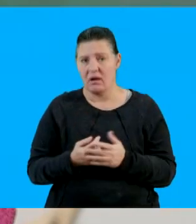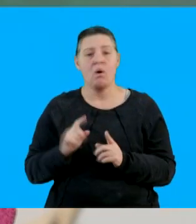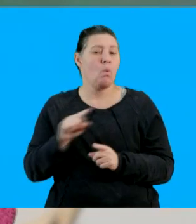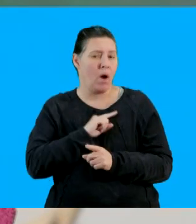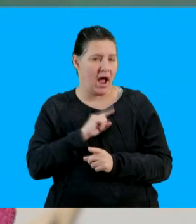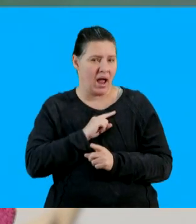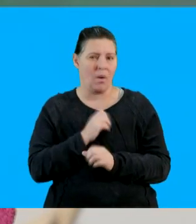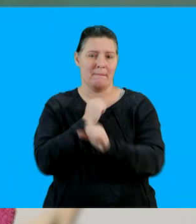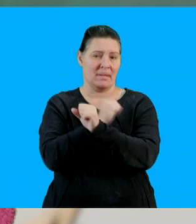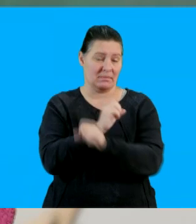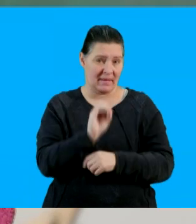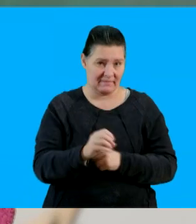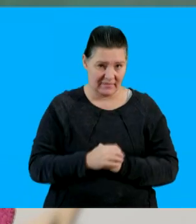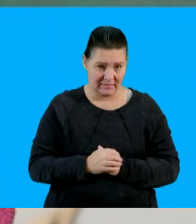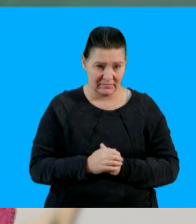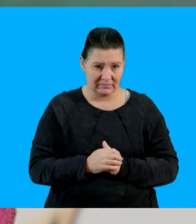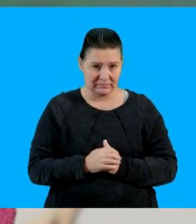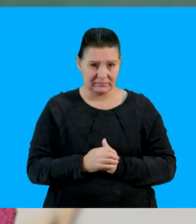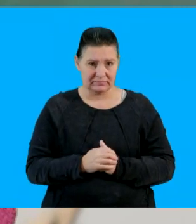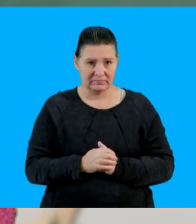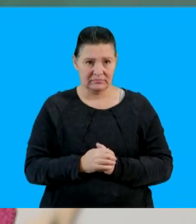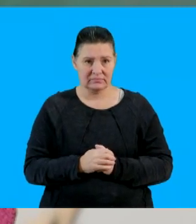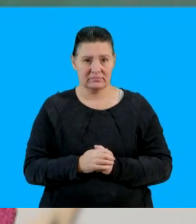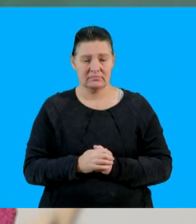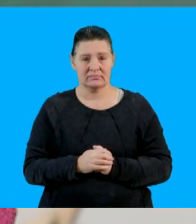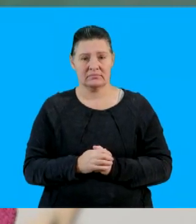exponents since we are multiplying.